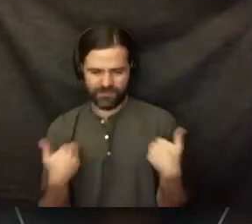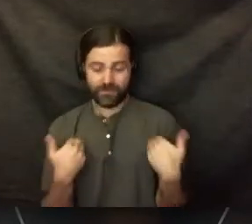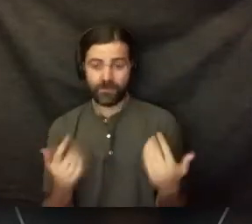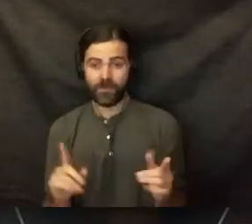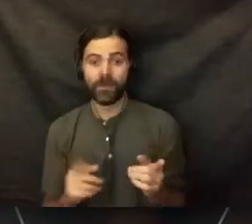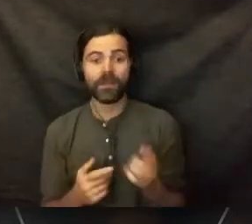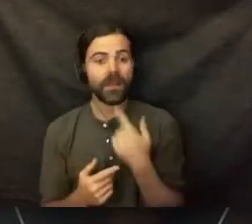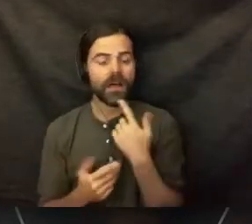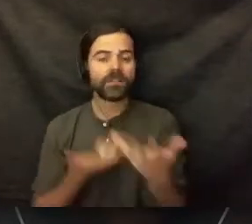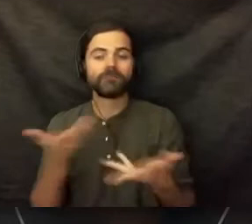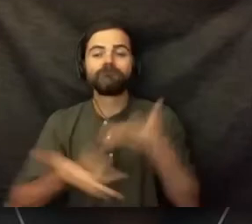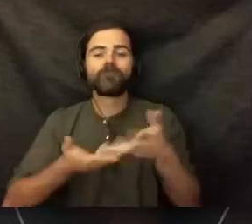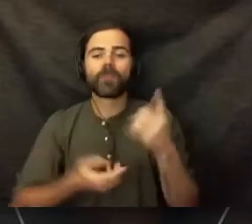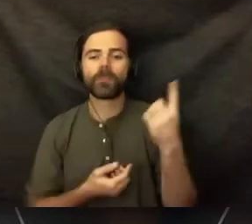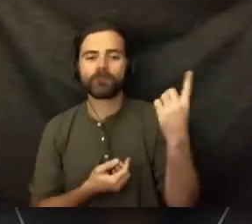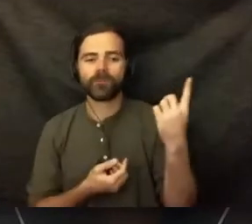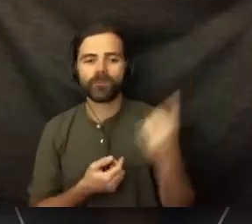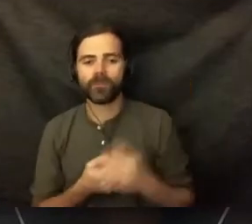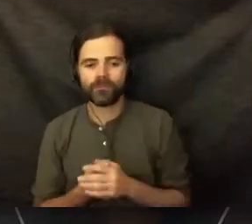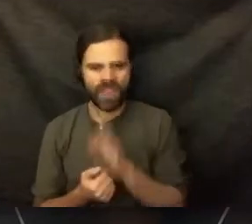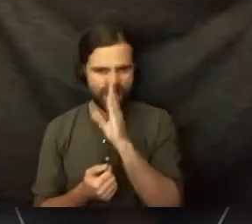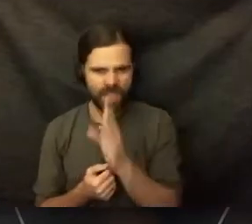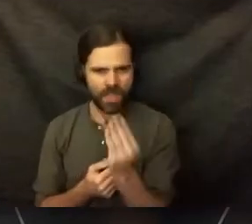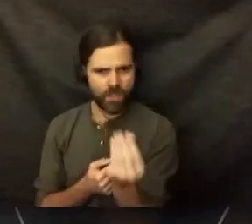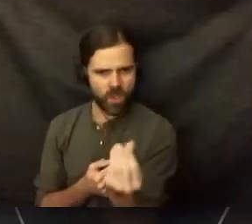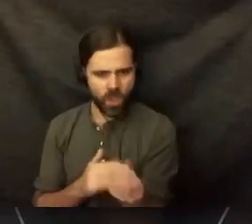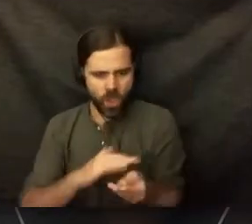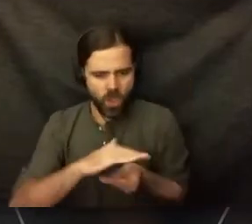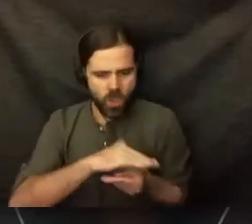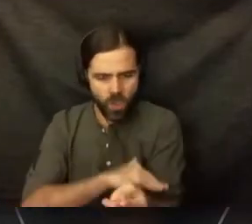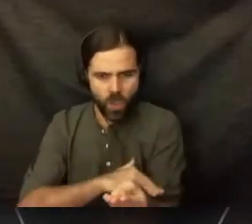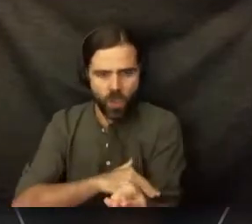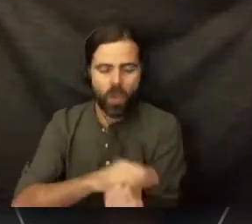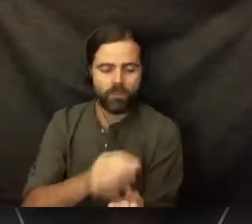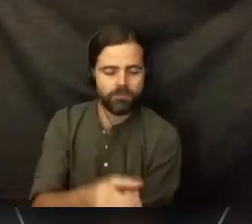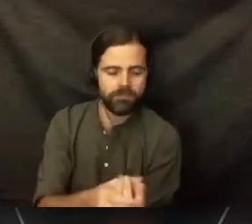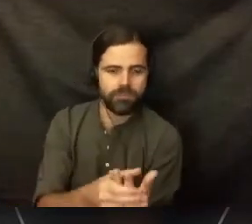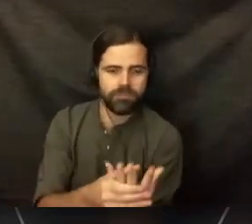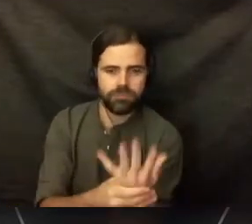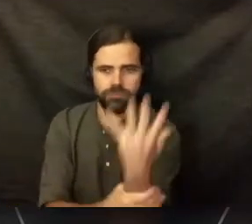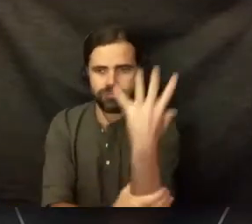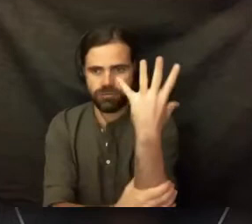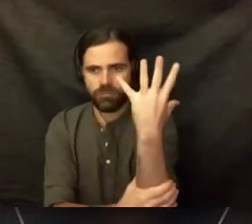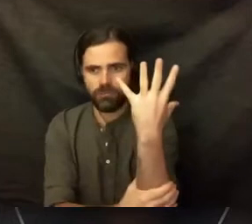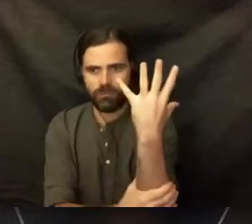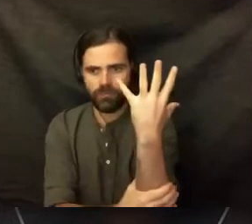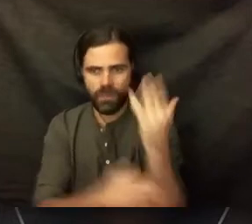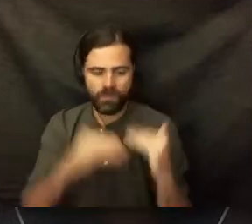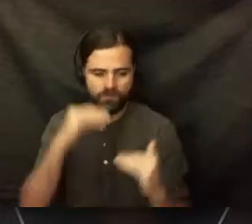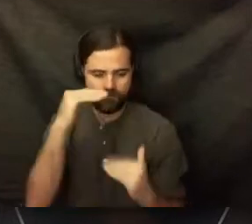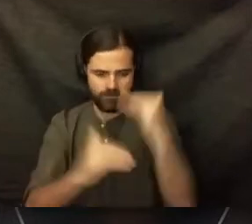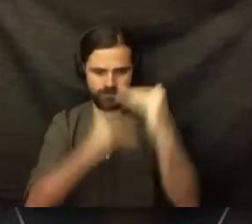are the maintenance costs, the direct costs, the administration, pruning, all the way through to actually the insurance costs of those